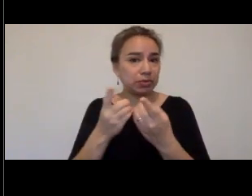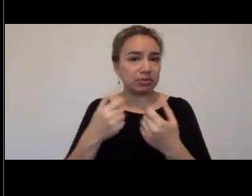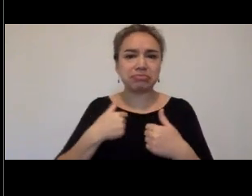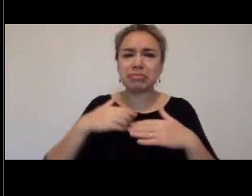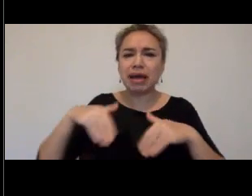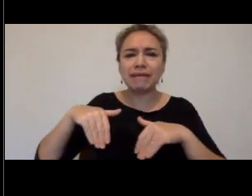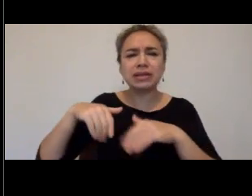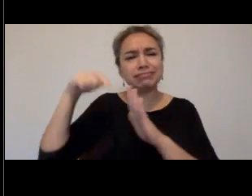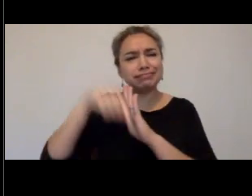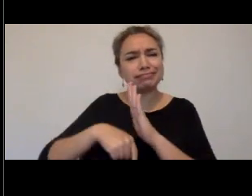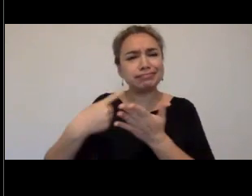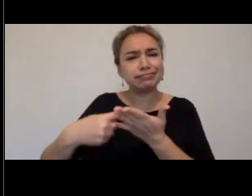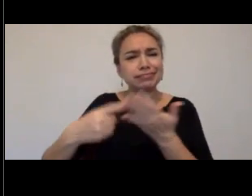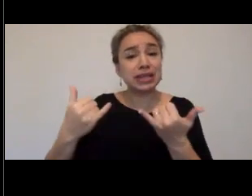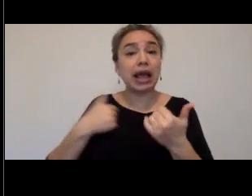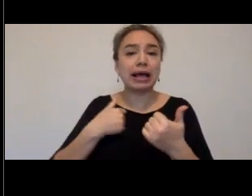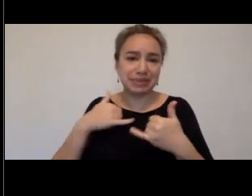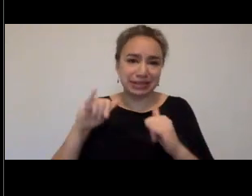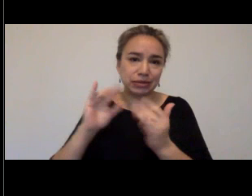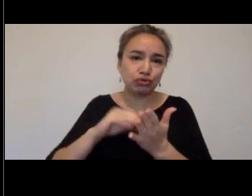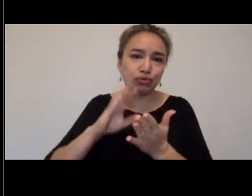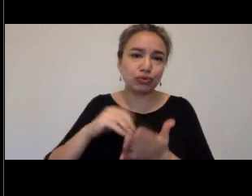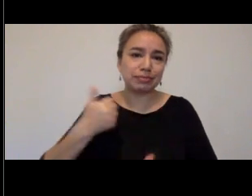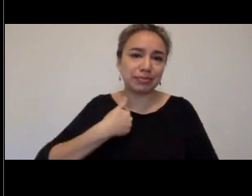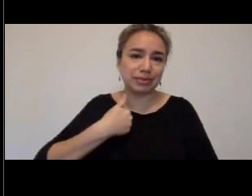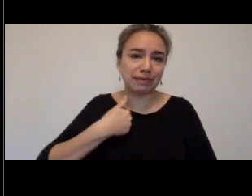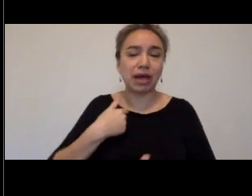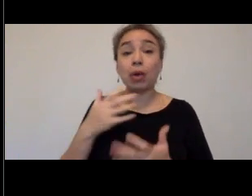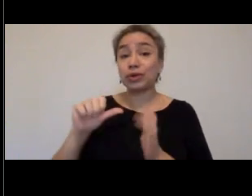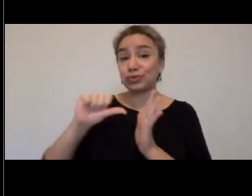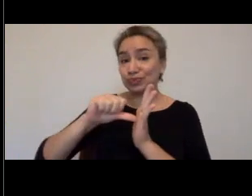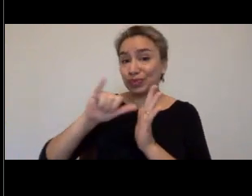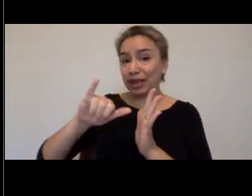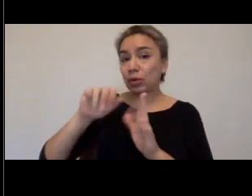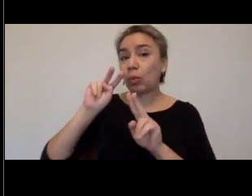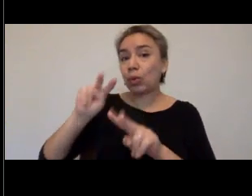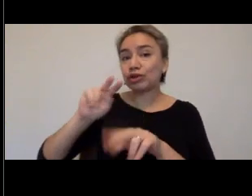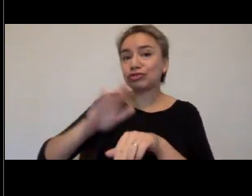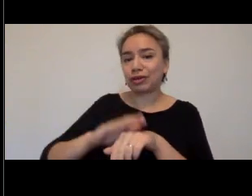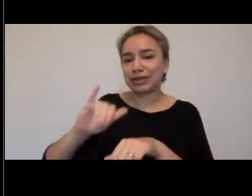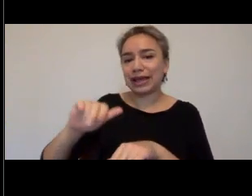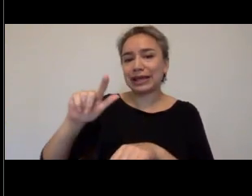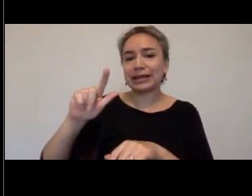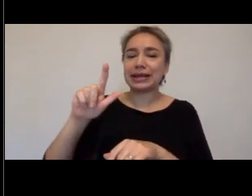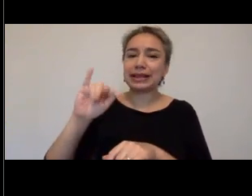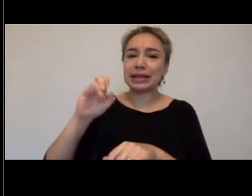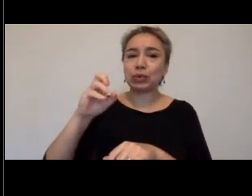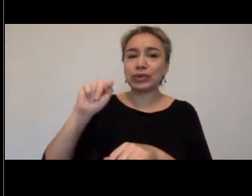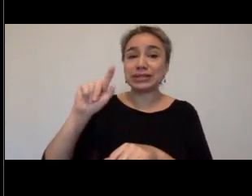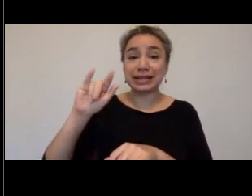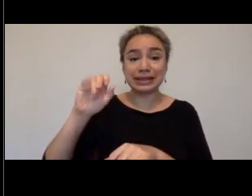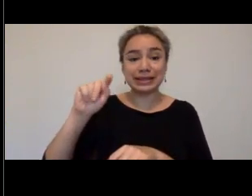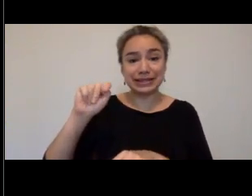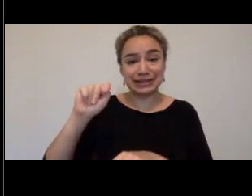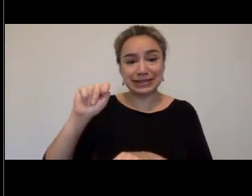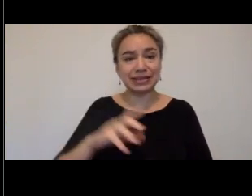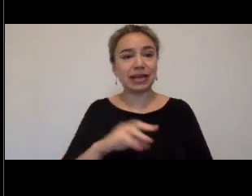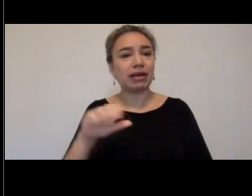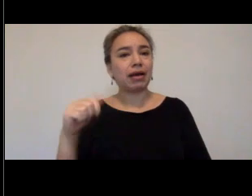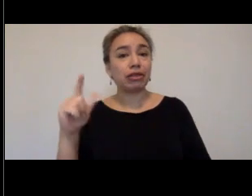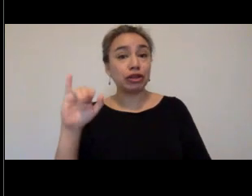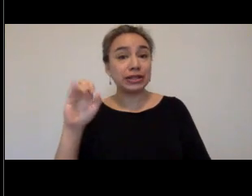on more than myself. So I just want to highlight that. Watch out for it on LinguistList and other listservs. And that is it. I hope I didn't go